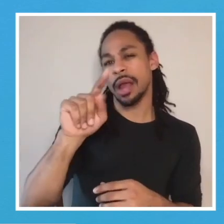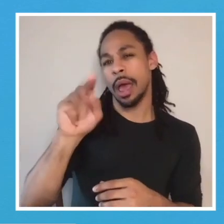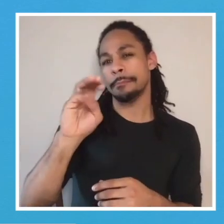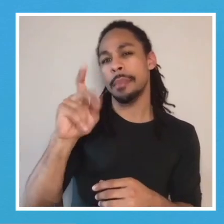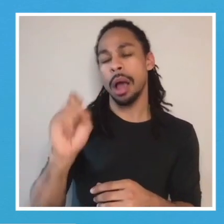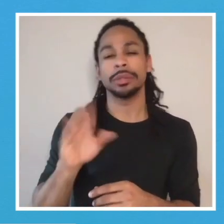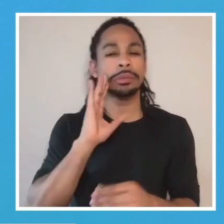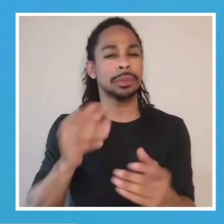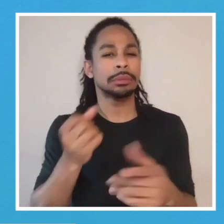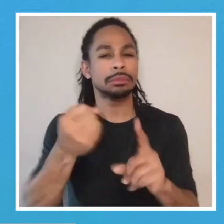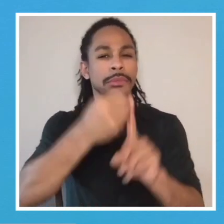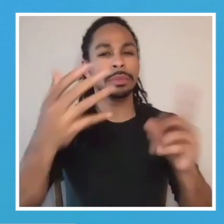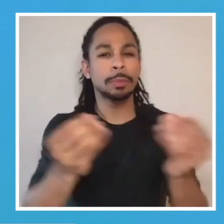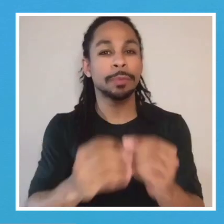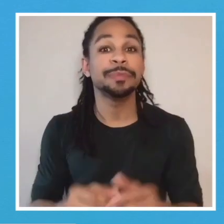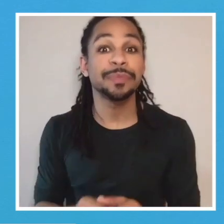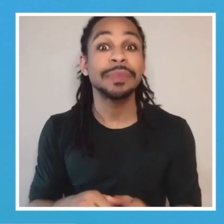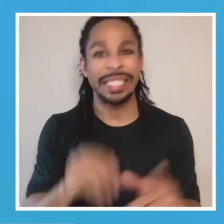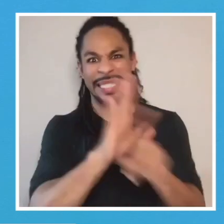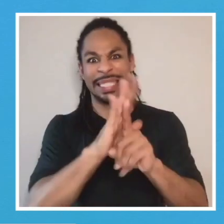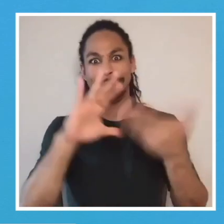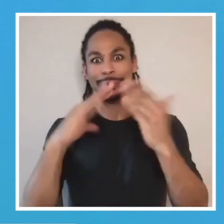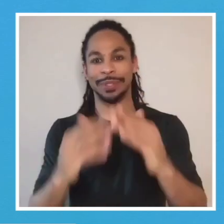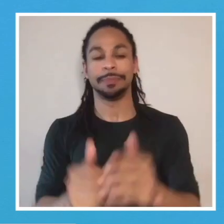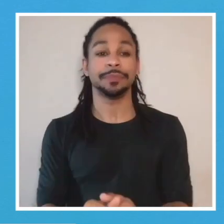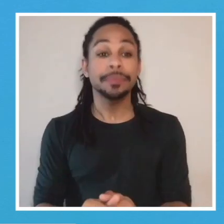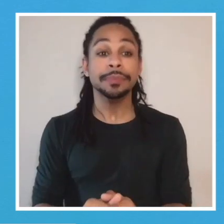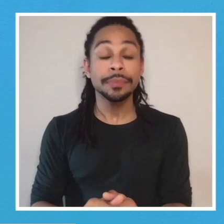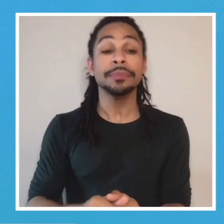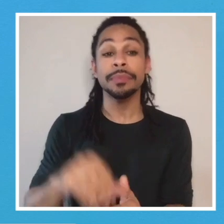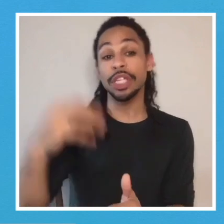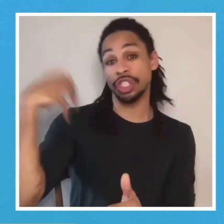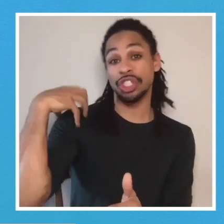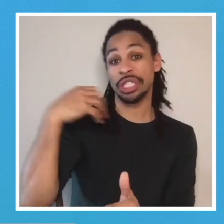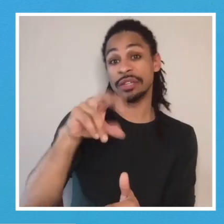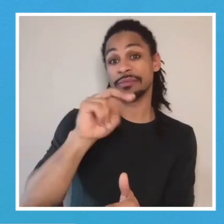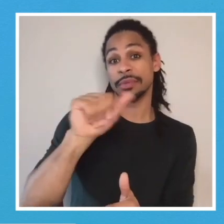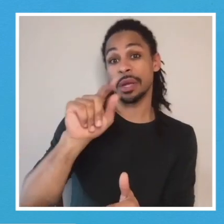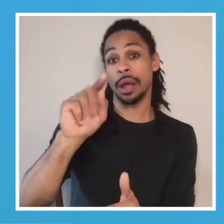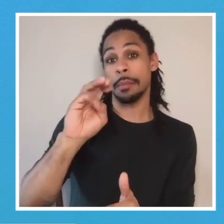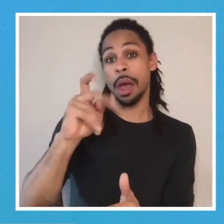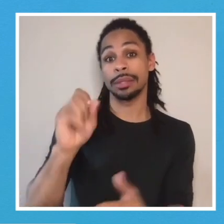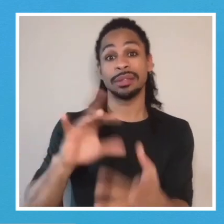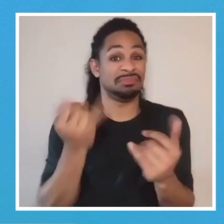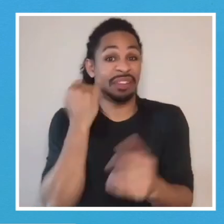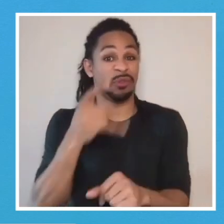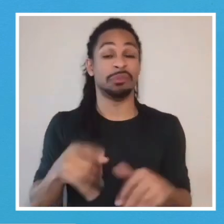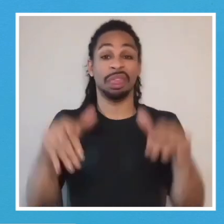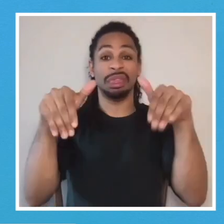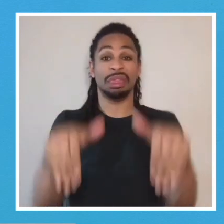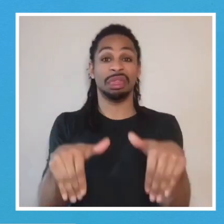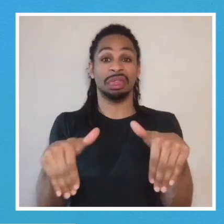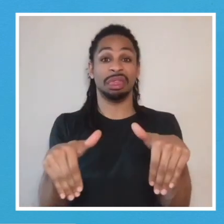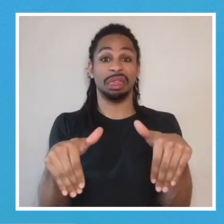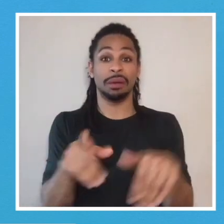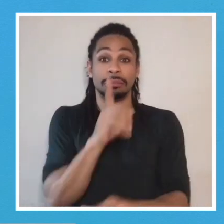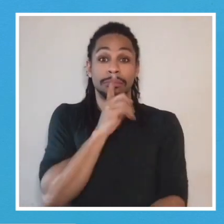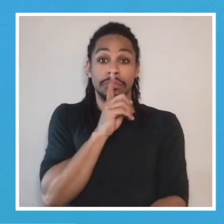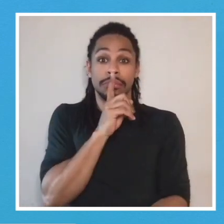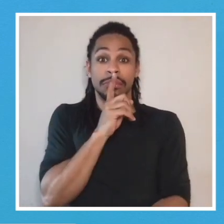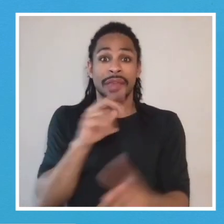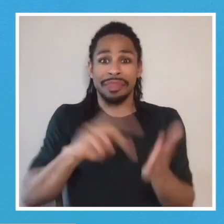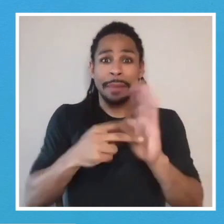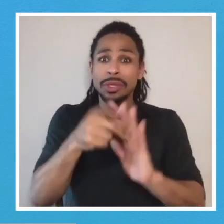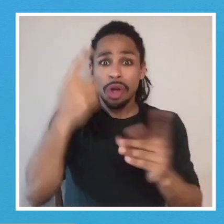Exactly as you say, like, to sit still and do nothing, you're actually agreeing with them. If you're silent, you're agreeing with them. You take